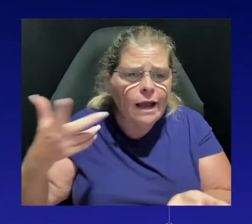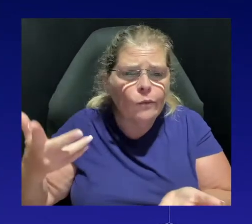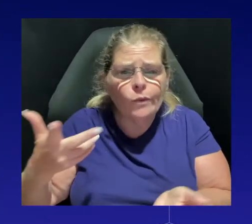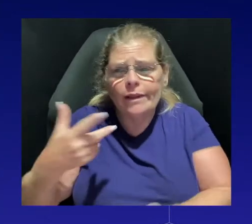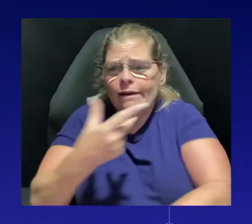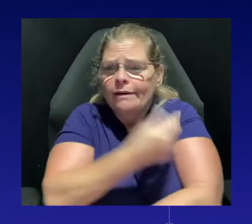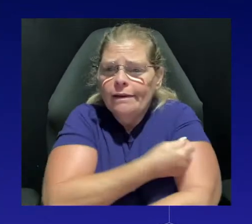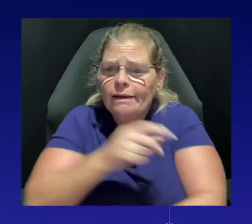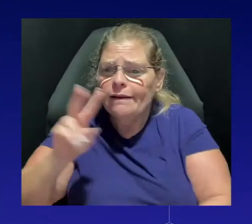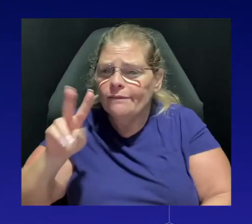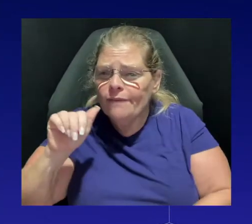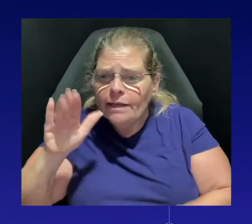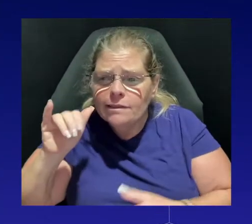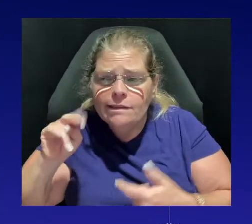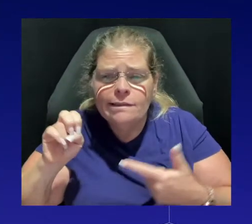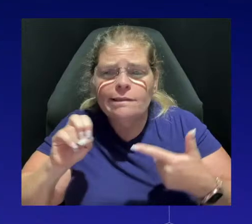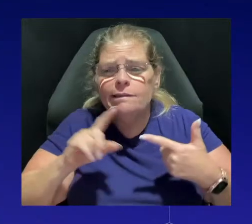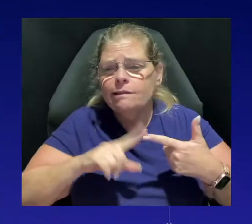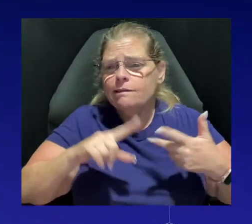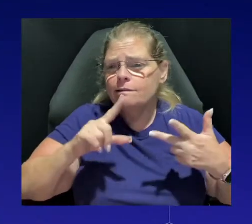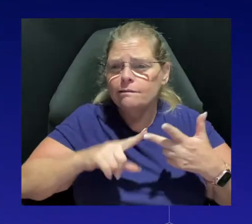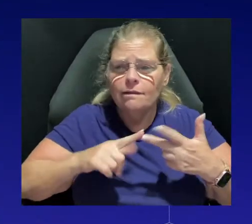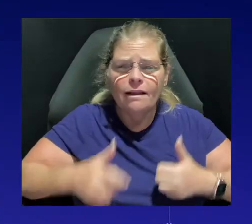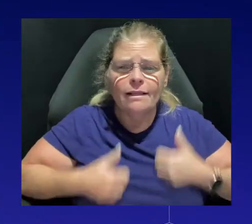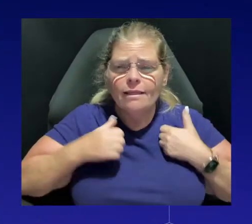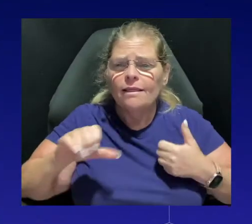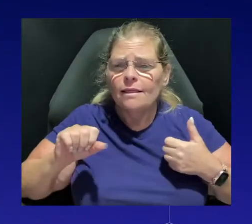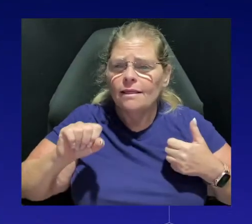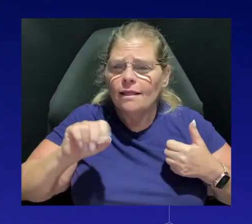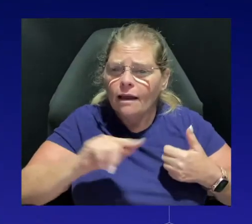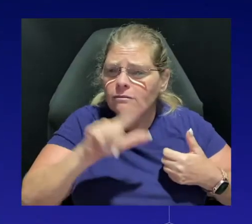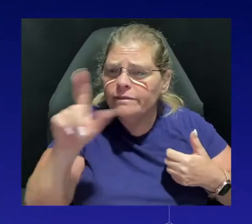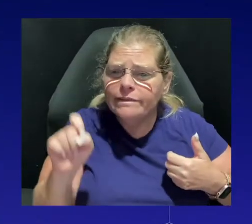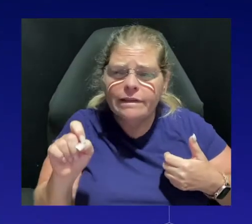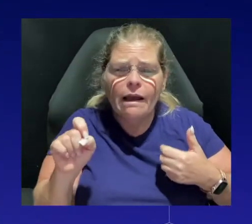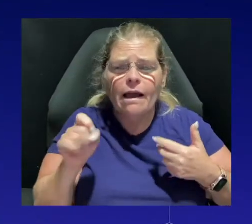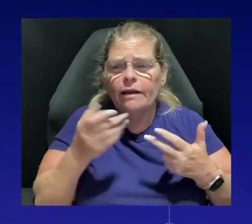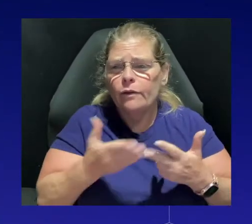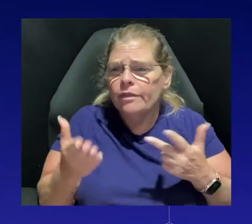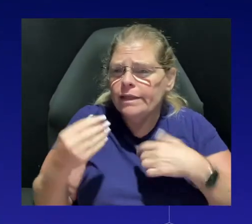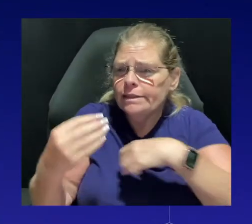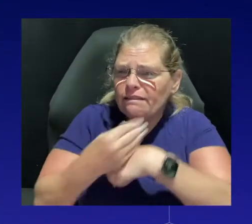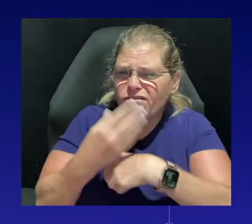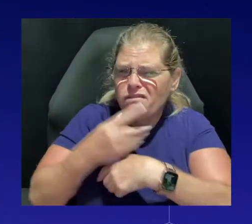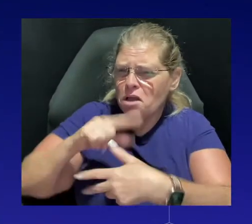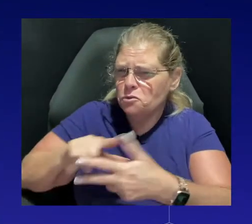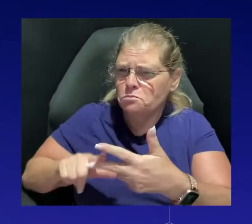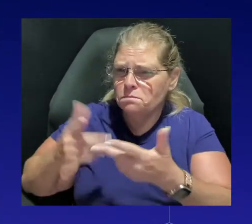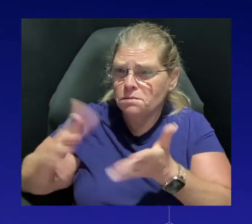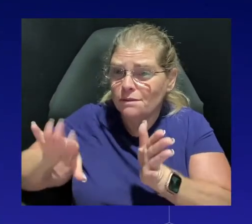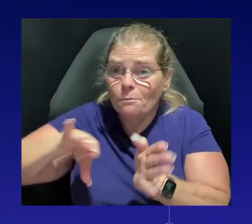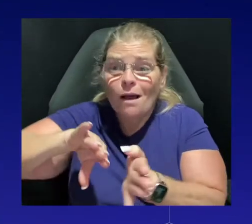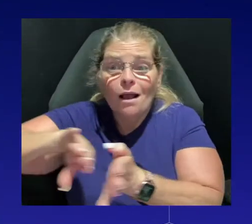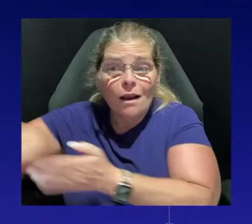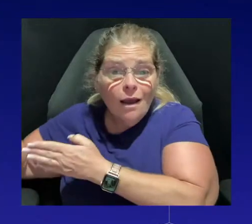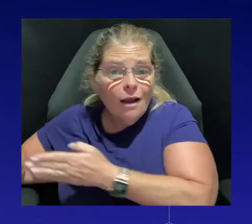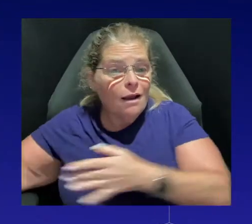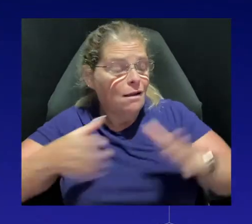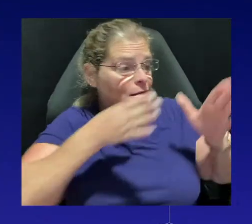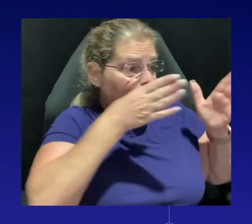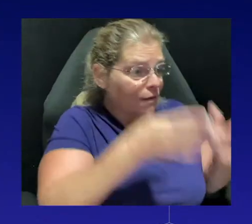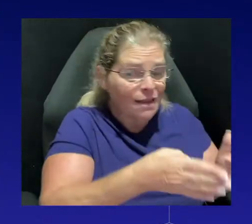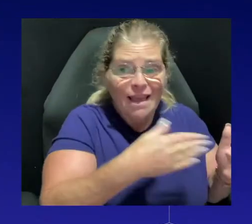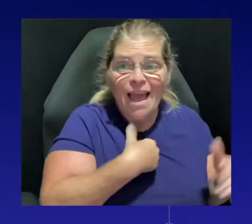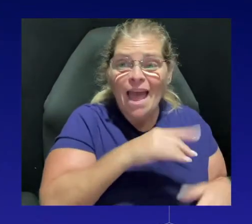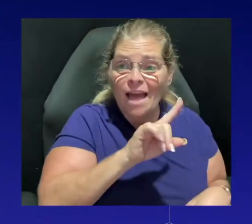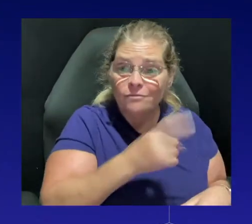and doing lifestyle and getting advice. But when you have a diagnosis and you have to take a medicine